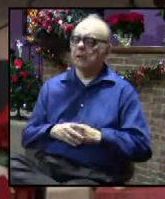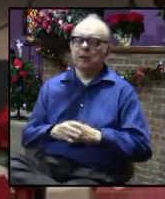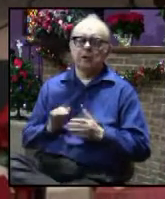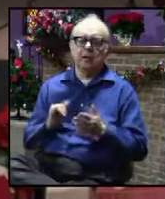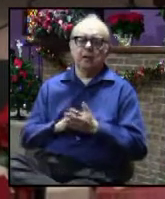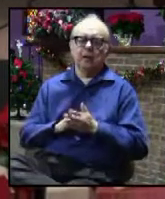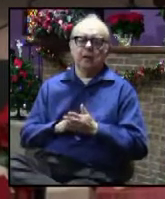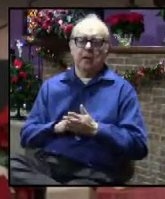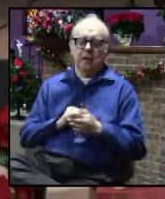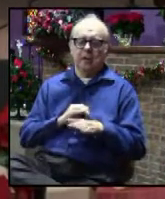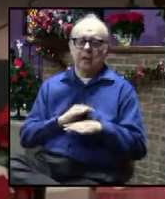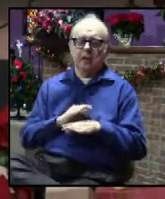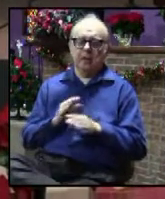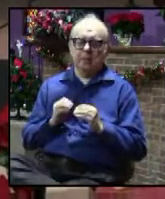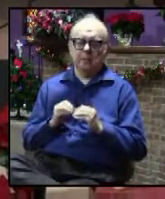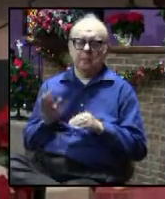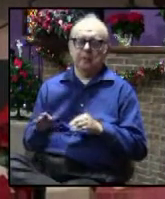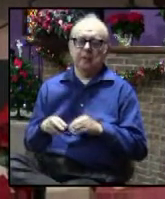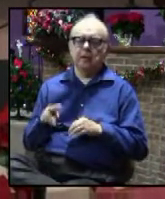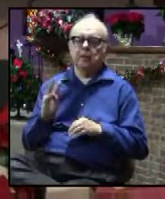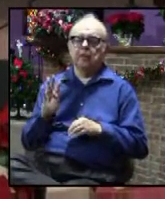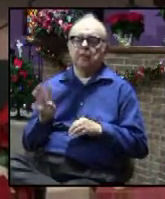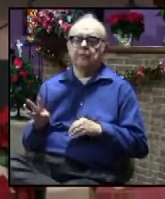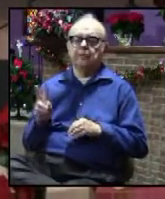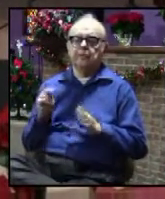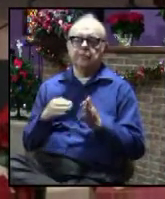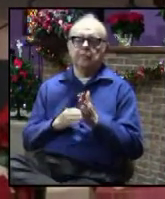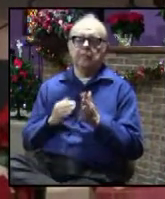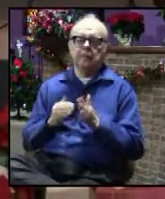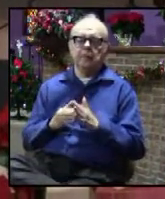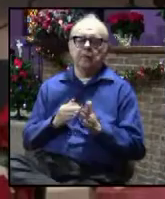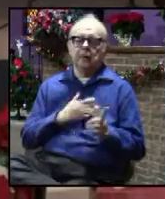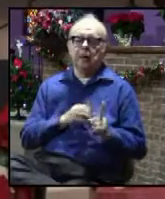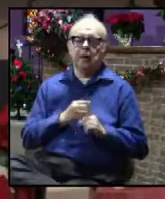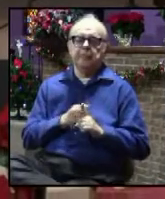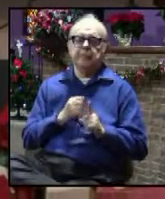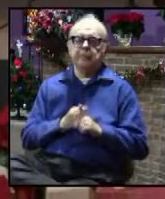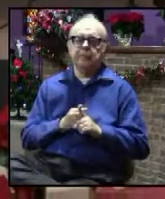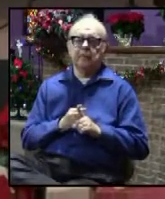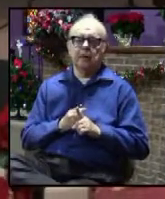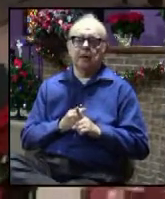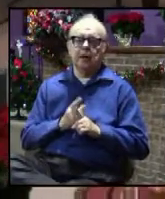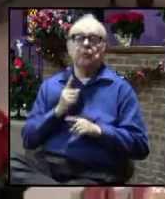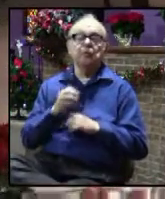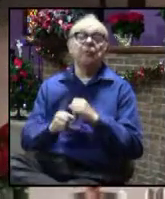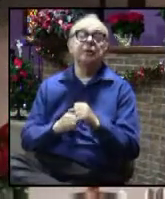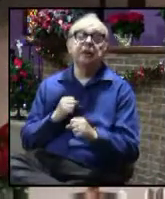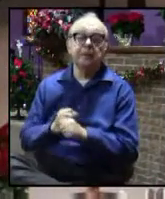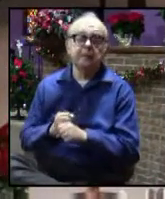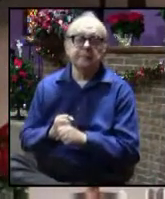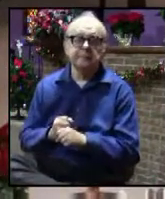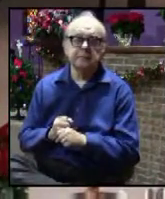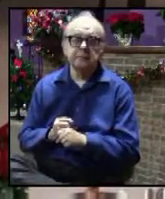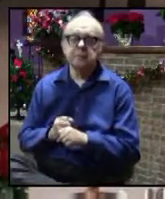That's over 42 million times your heart beats in a year.